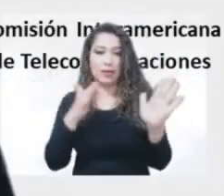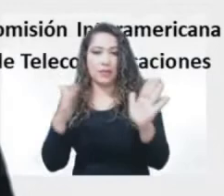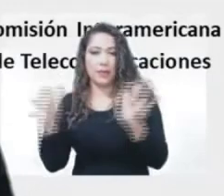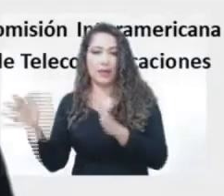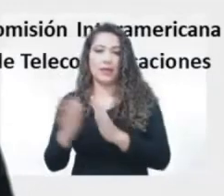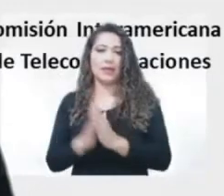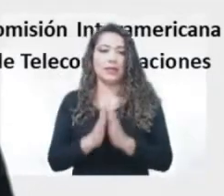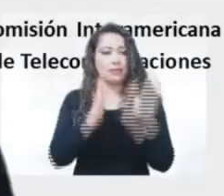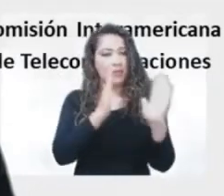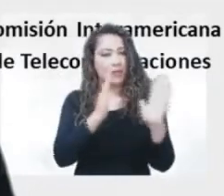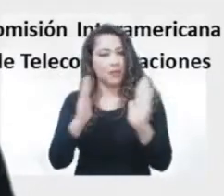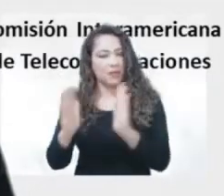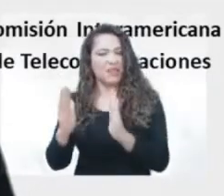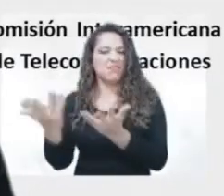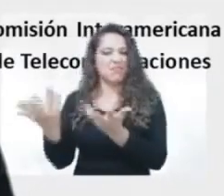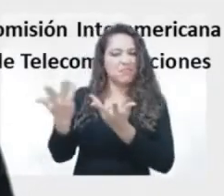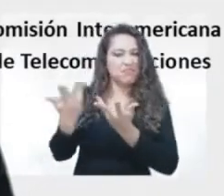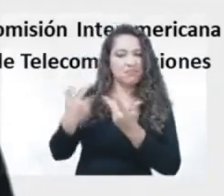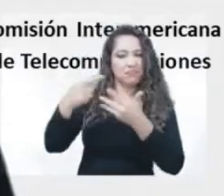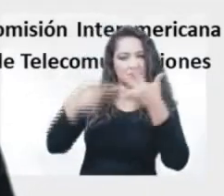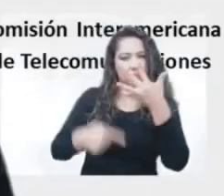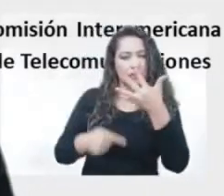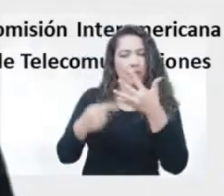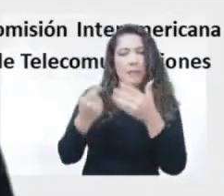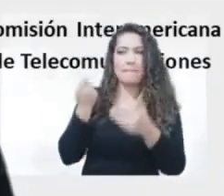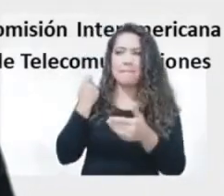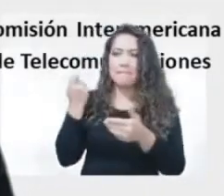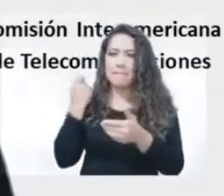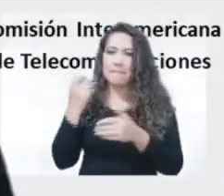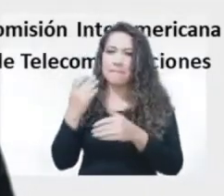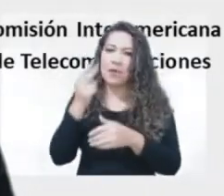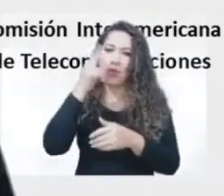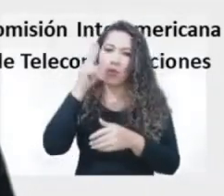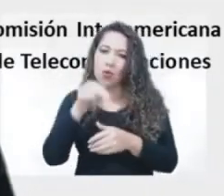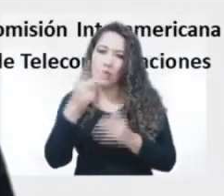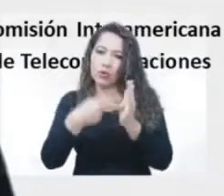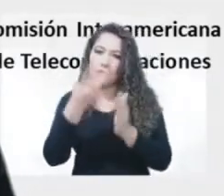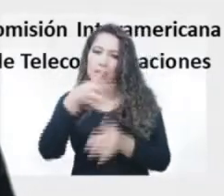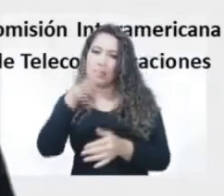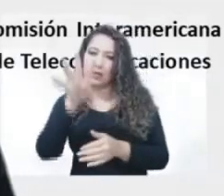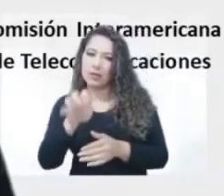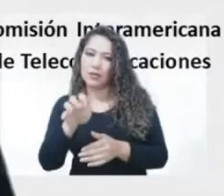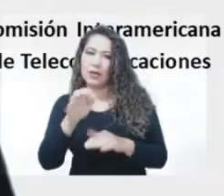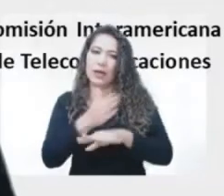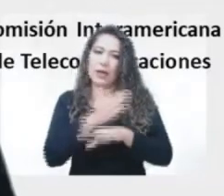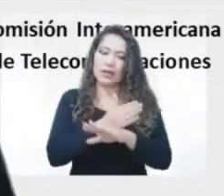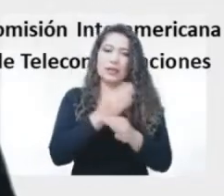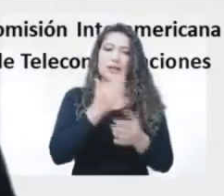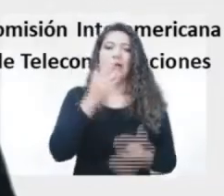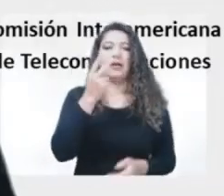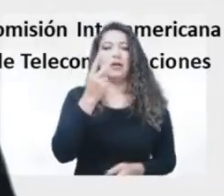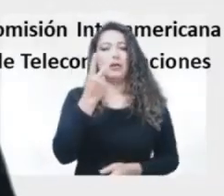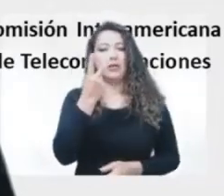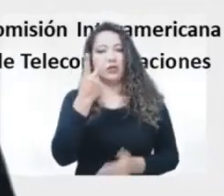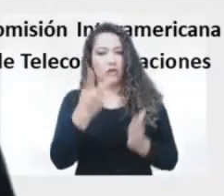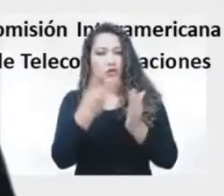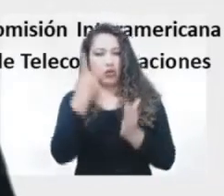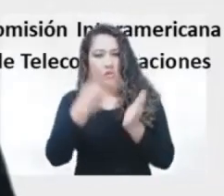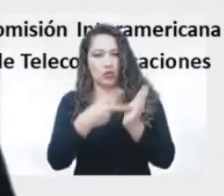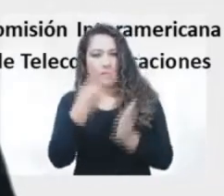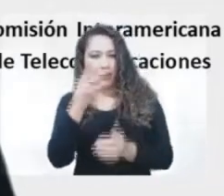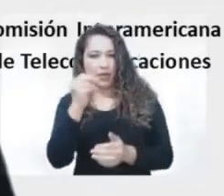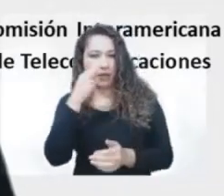of my mind, but the most recent ones are that between June 2019 and June 2020,